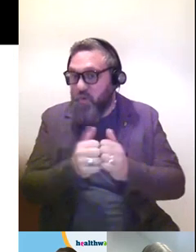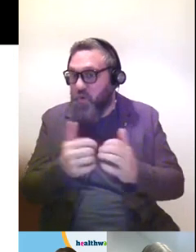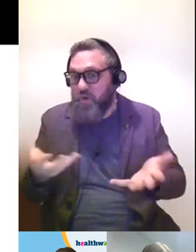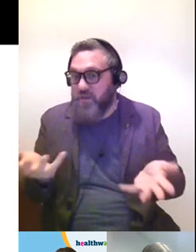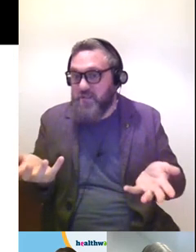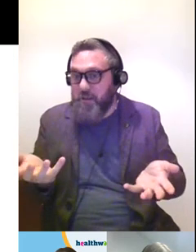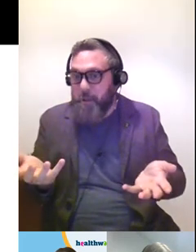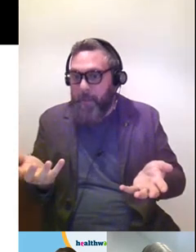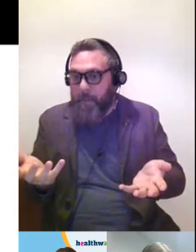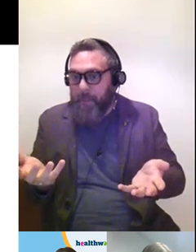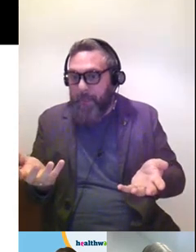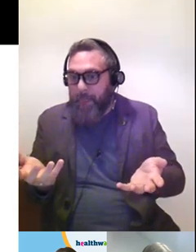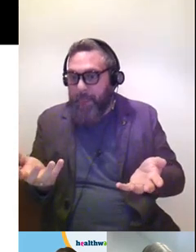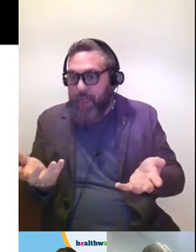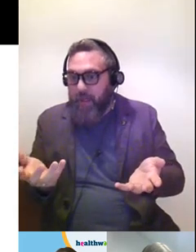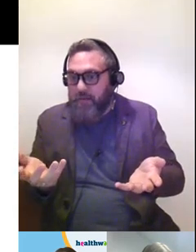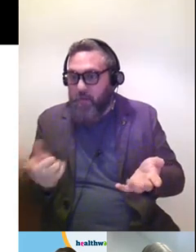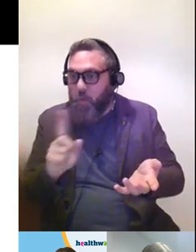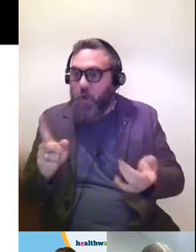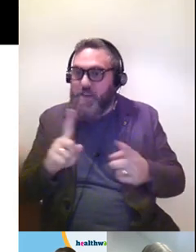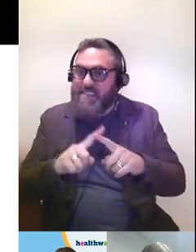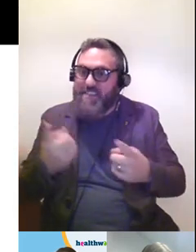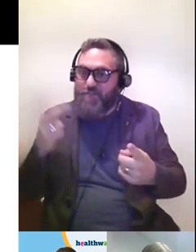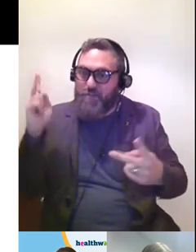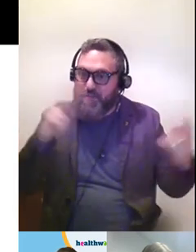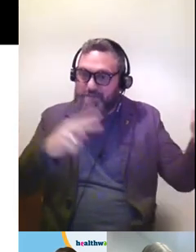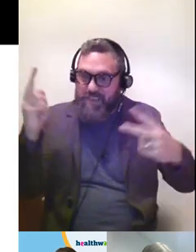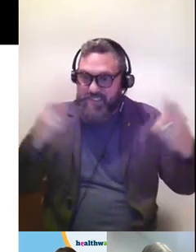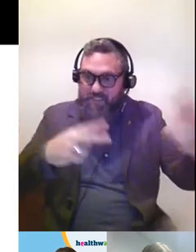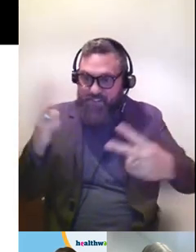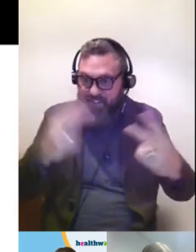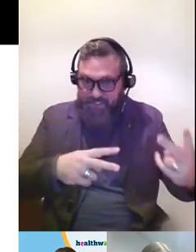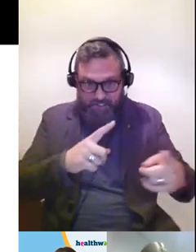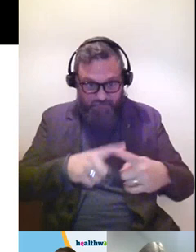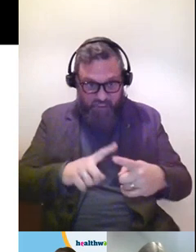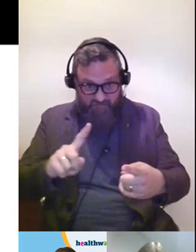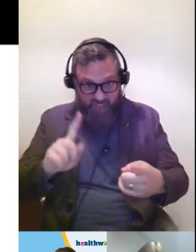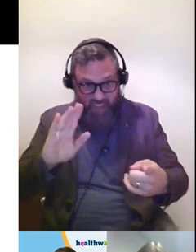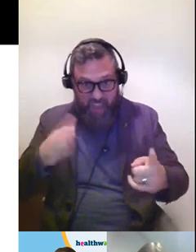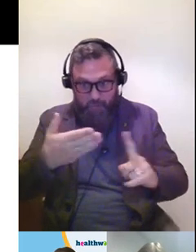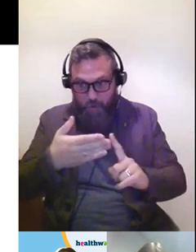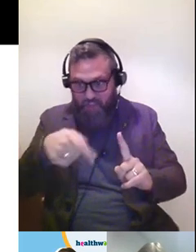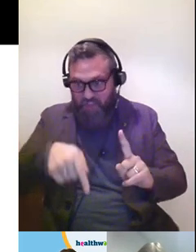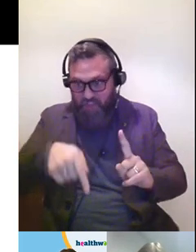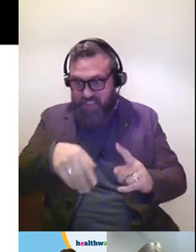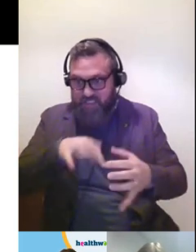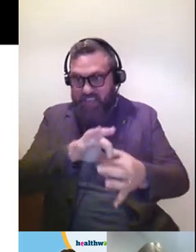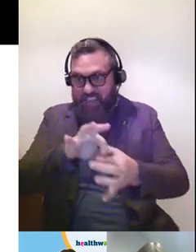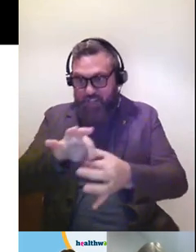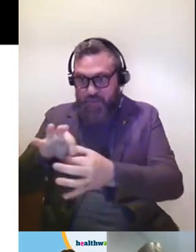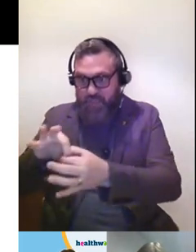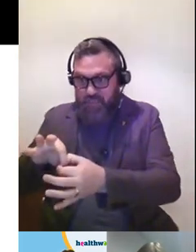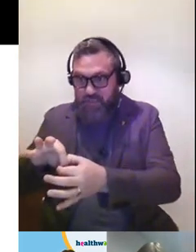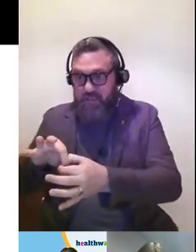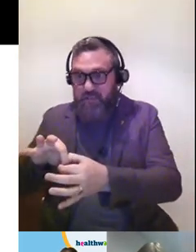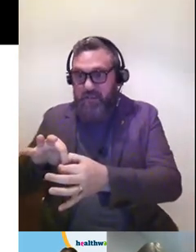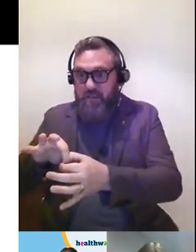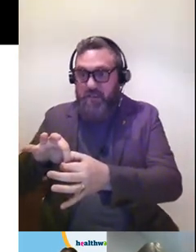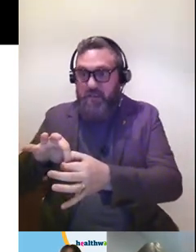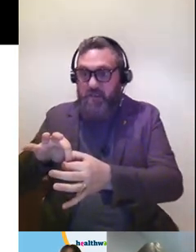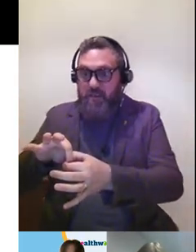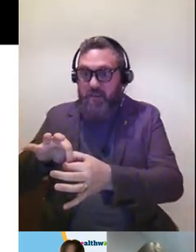what different people's perspectives are. So that's the point of some of this engagement. And then we will need to